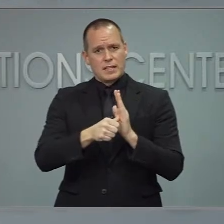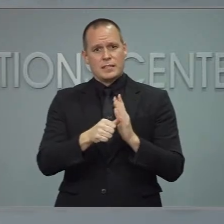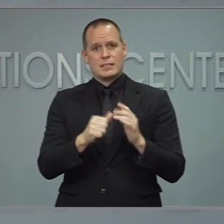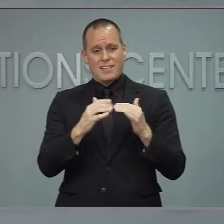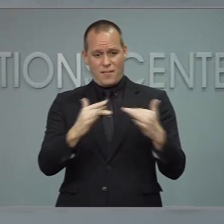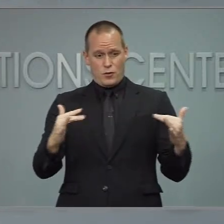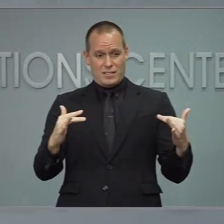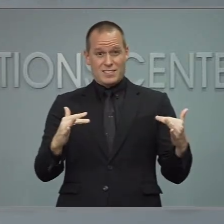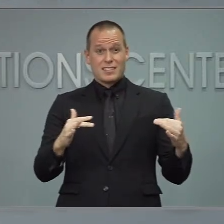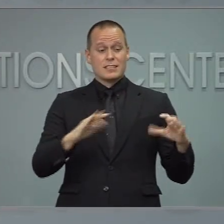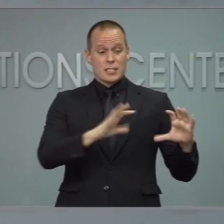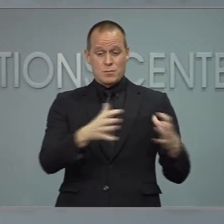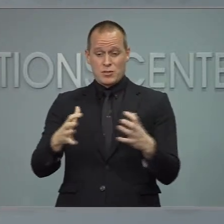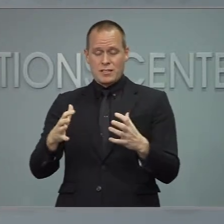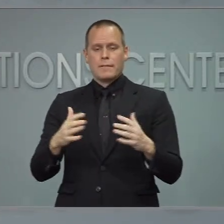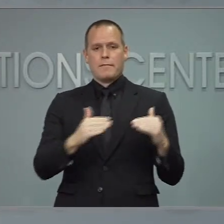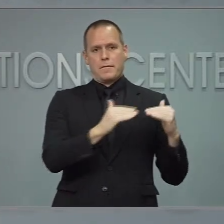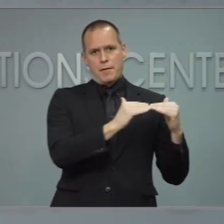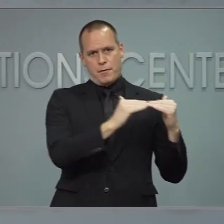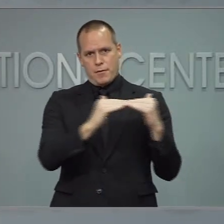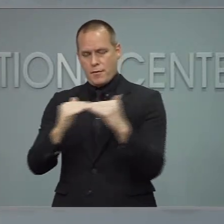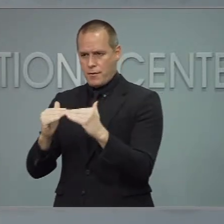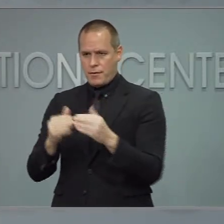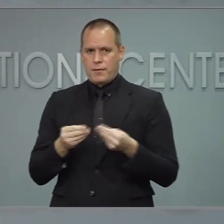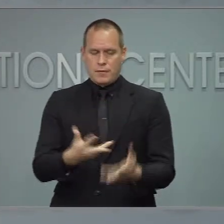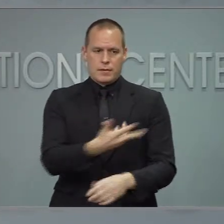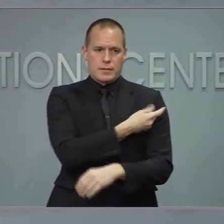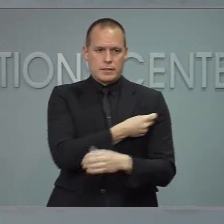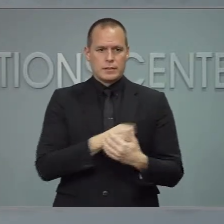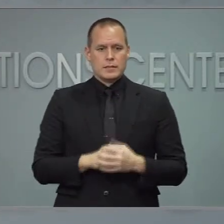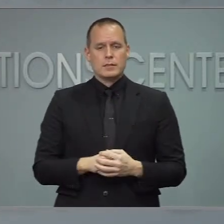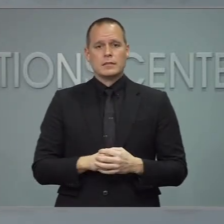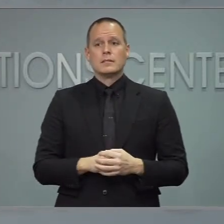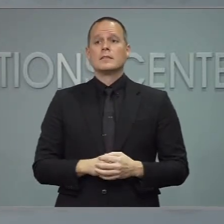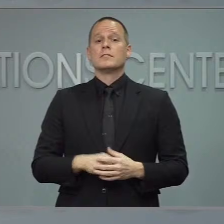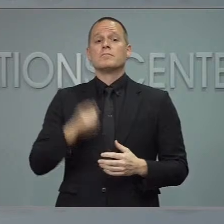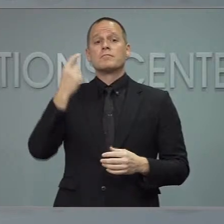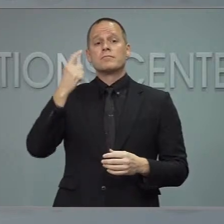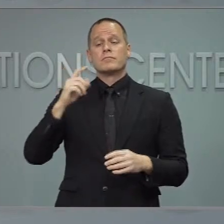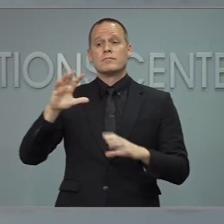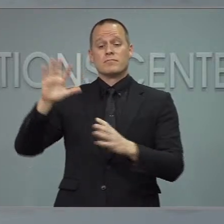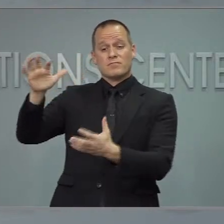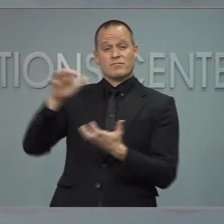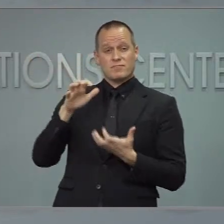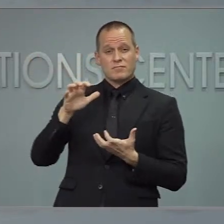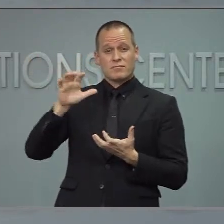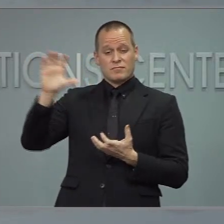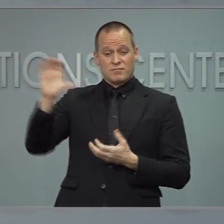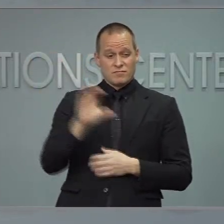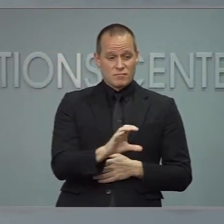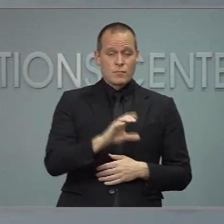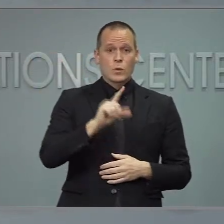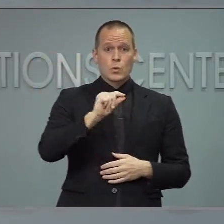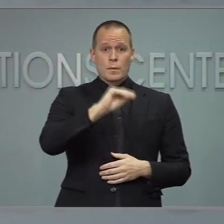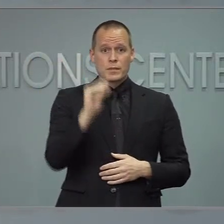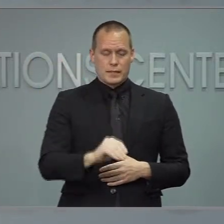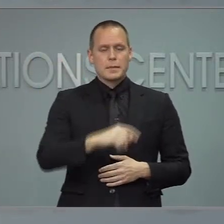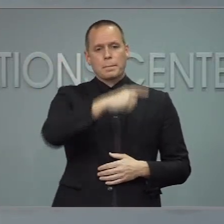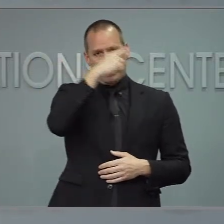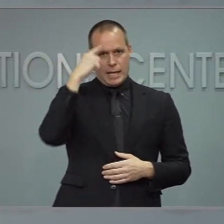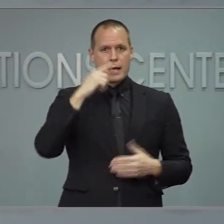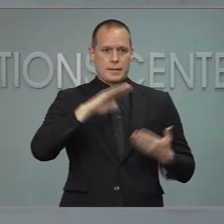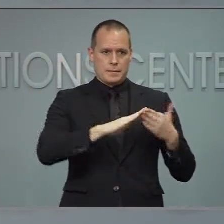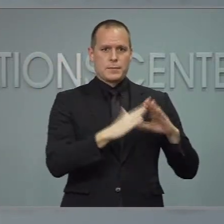distribution. In the last 4 weeks, over 20% of our first doses have been administered to Black North Carolinians. And we've